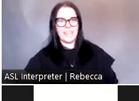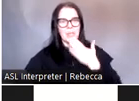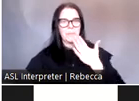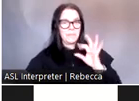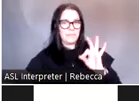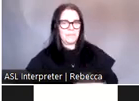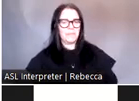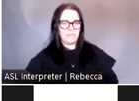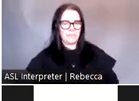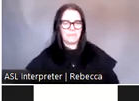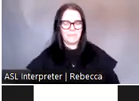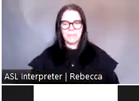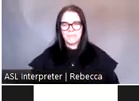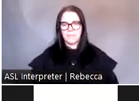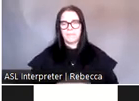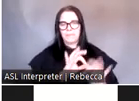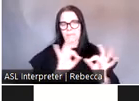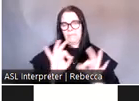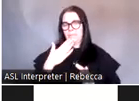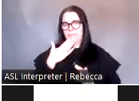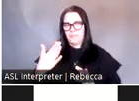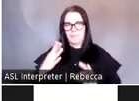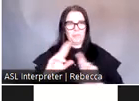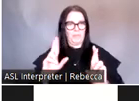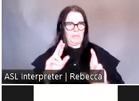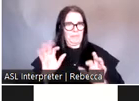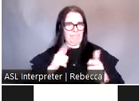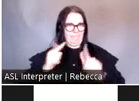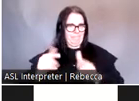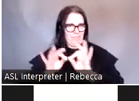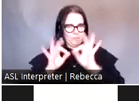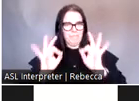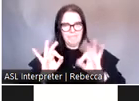Great, thank you. Okay. Perfect, thanks, Rebecca, here we go. All right, so